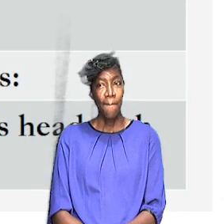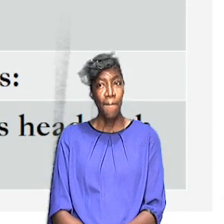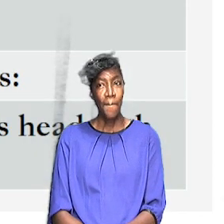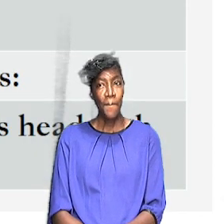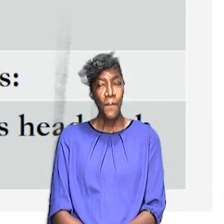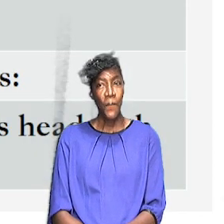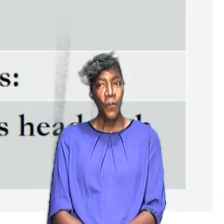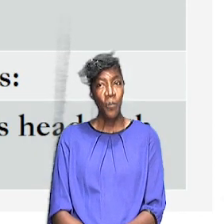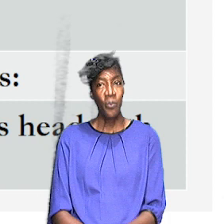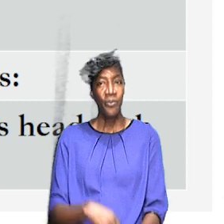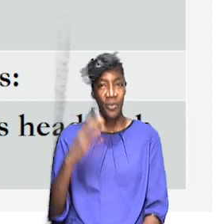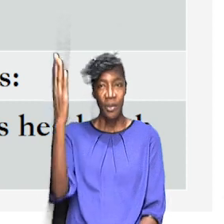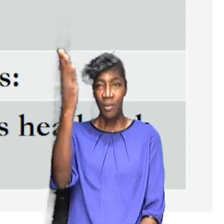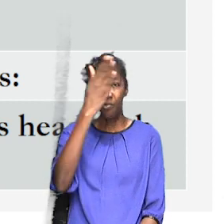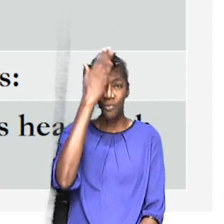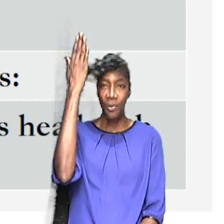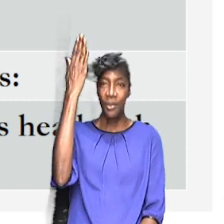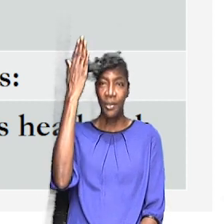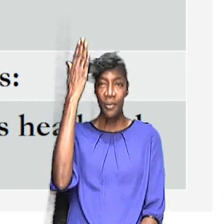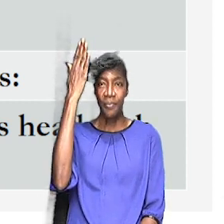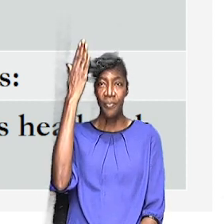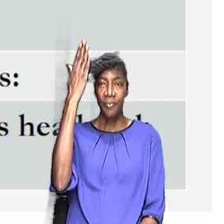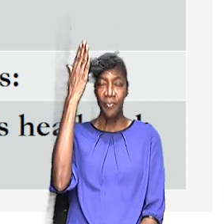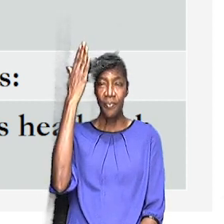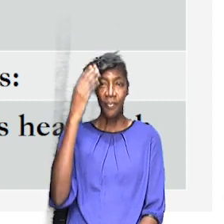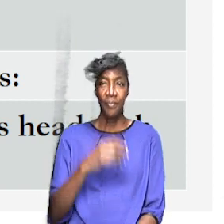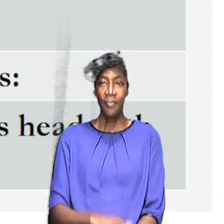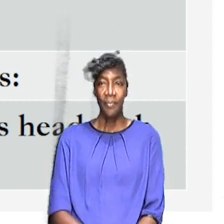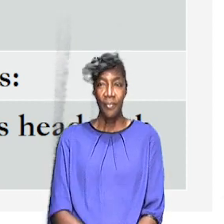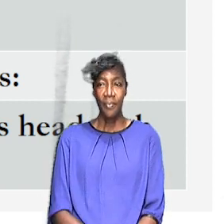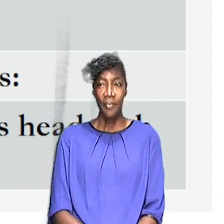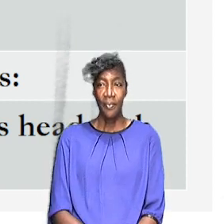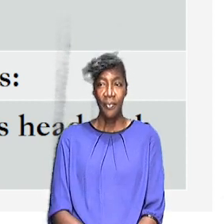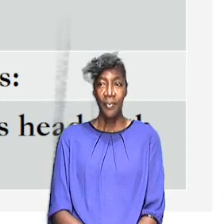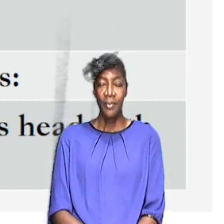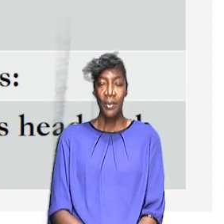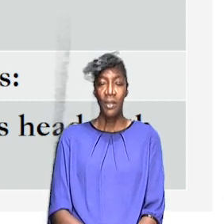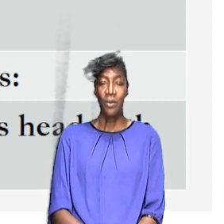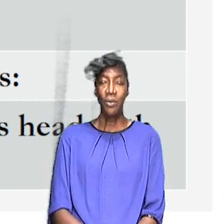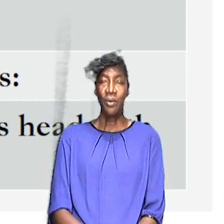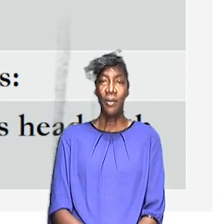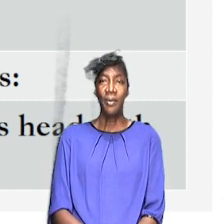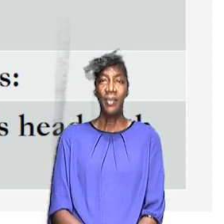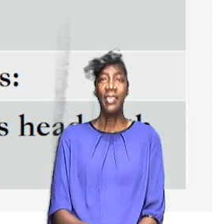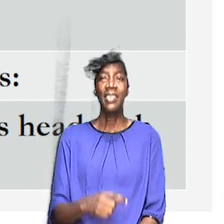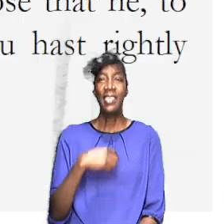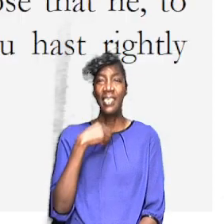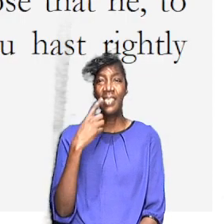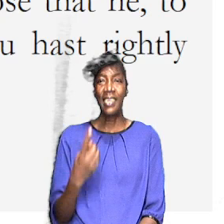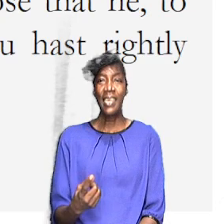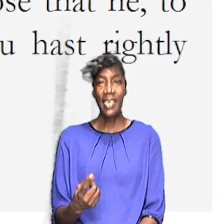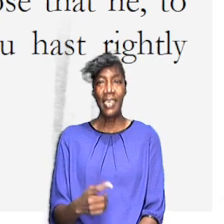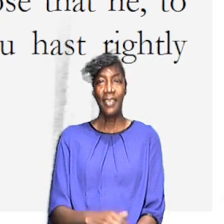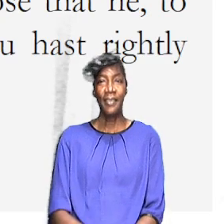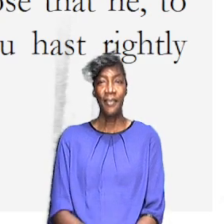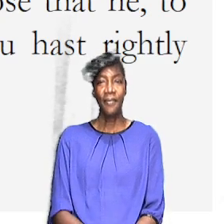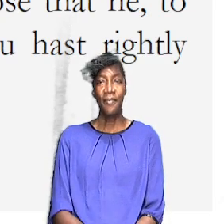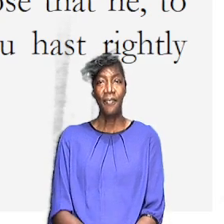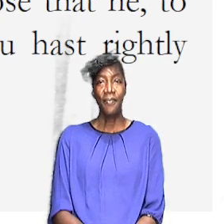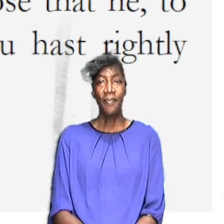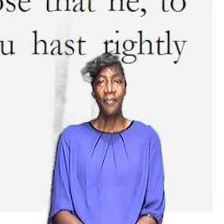Now, before I jump into this slide, I want to say something.